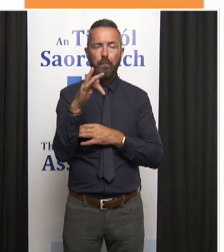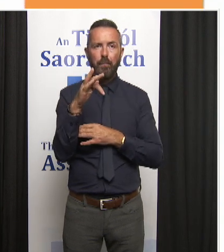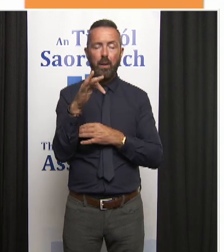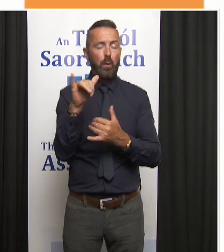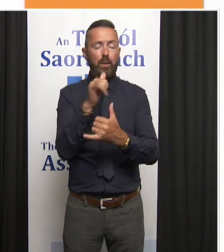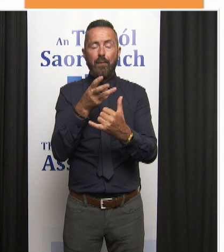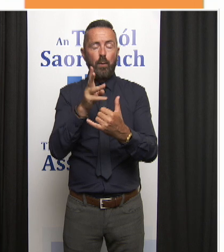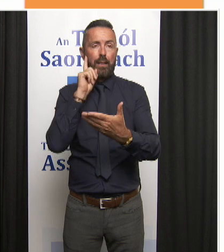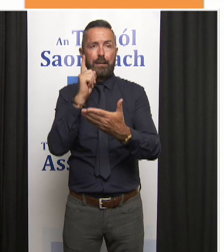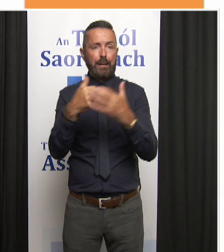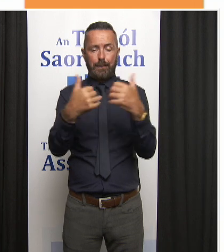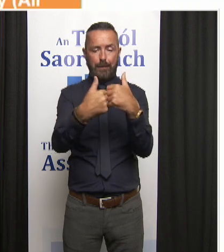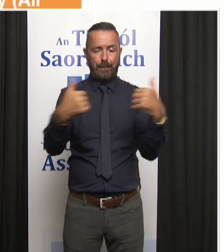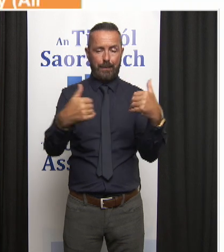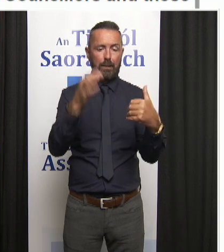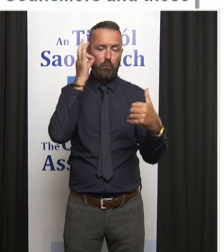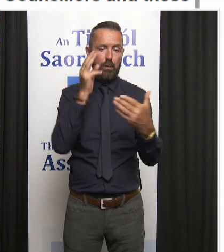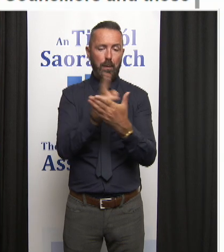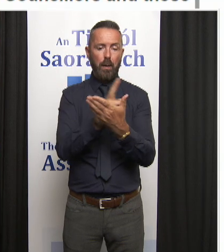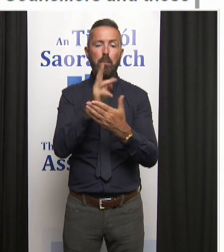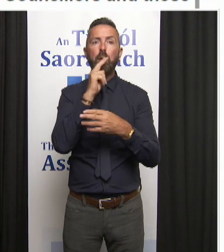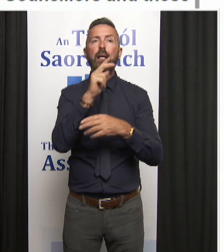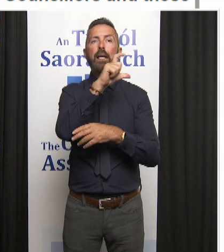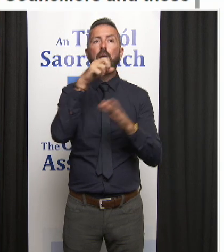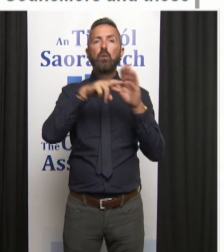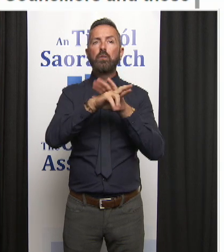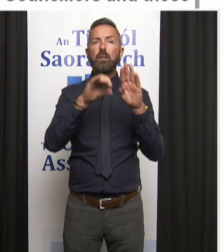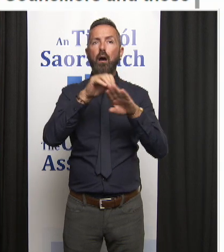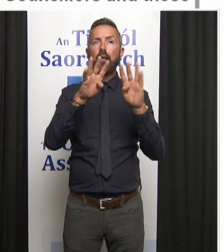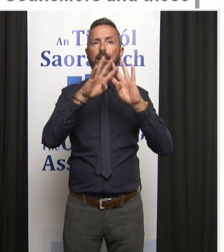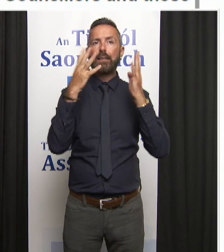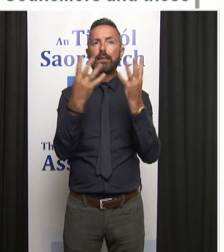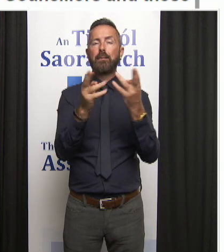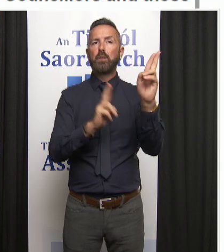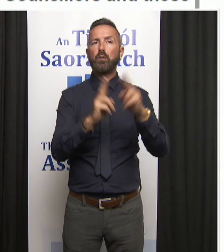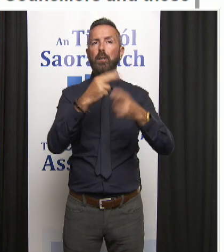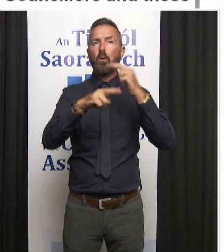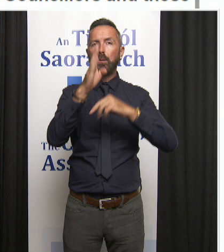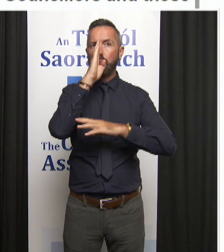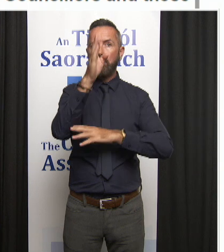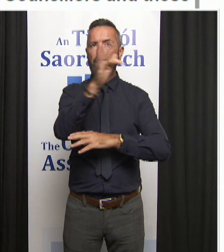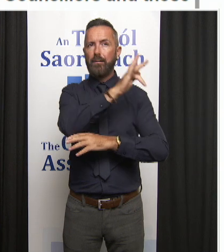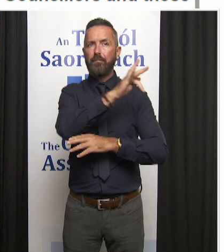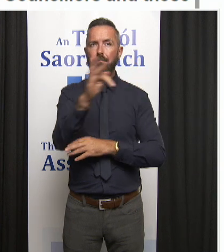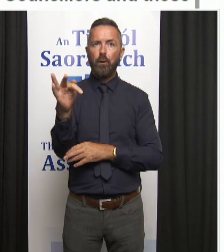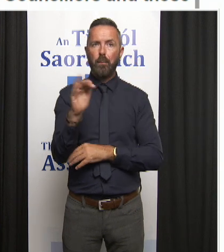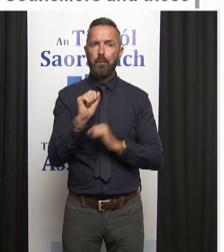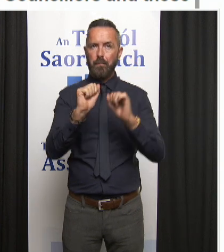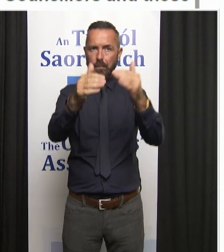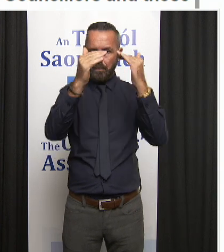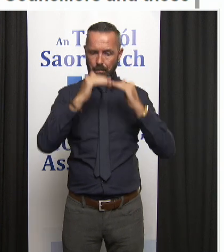is decided upon here or structured, that the councillors on the assembly should be coming directly from there.